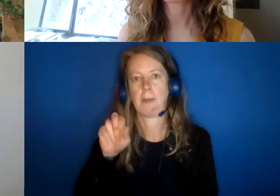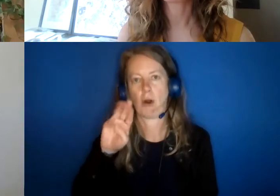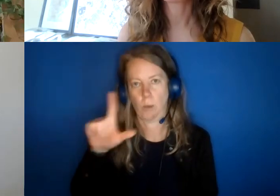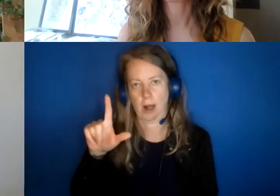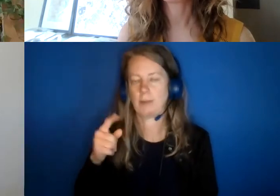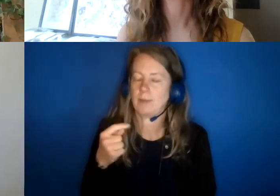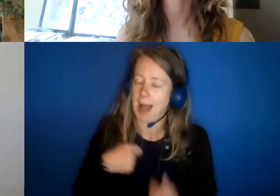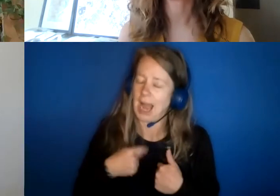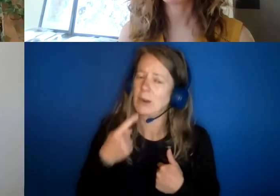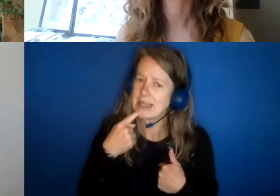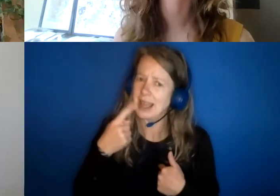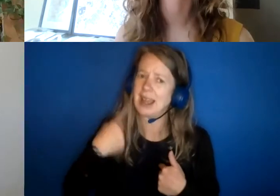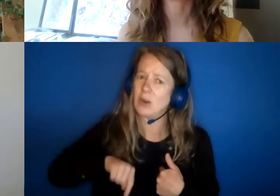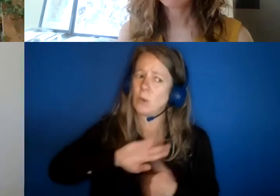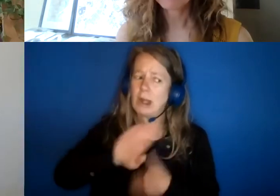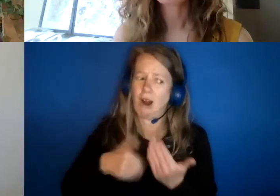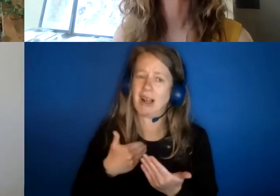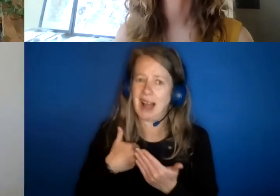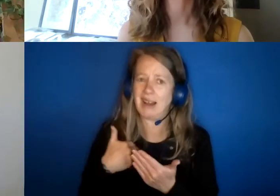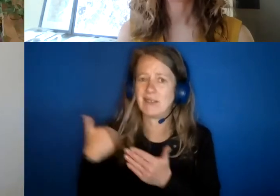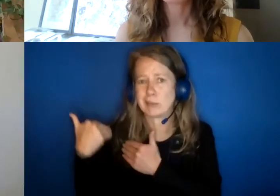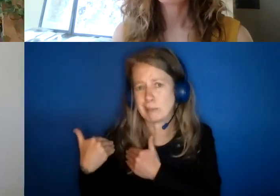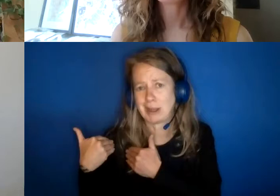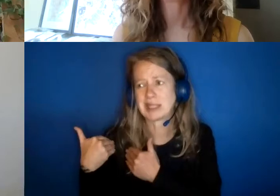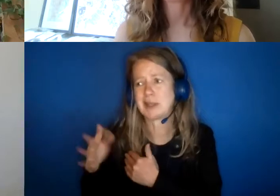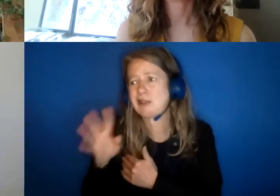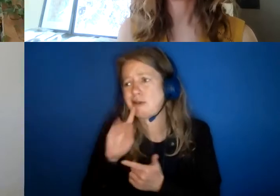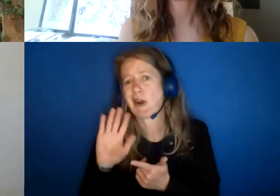of, talking with coworkers, family,